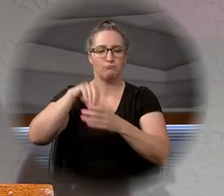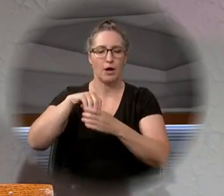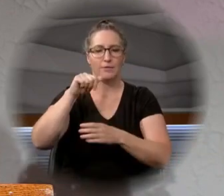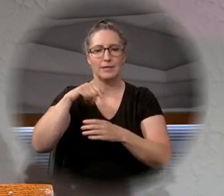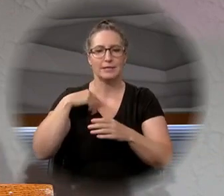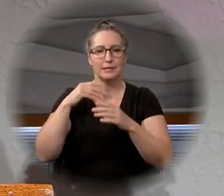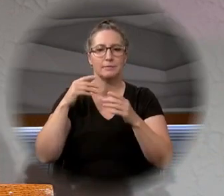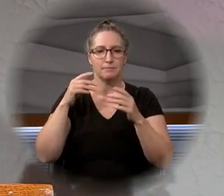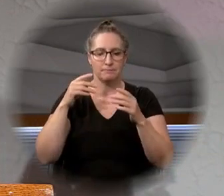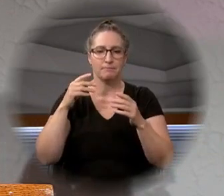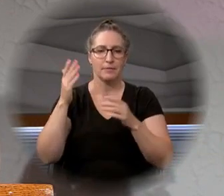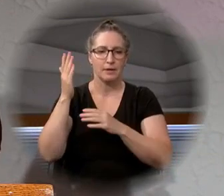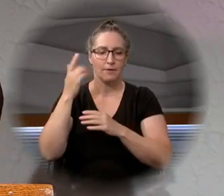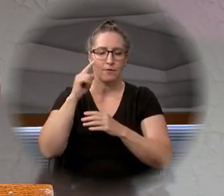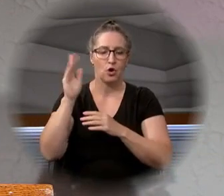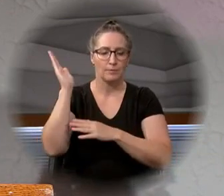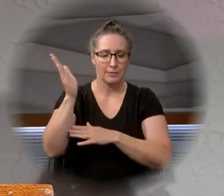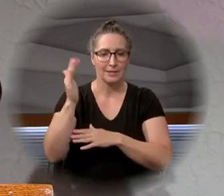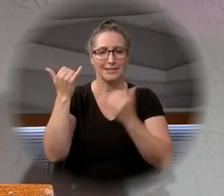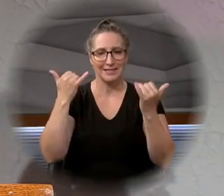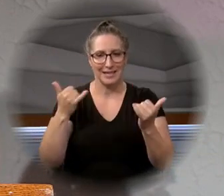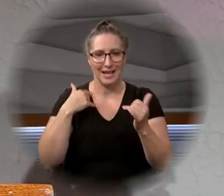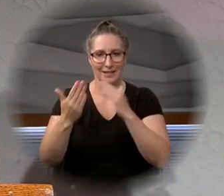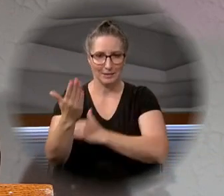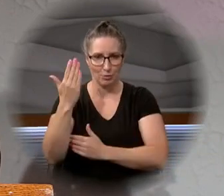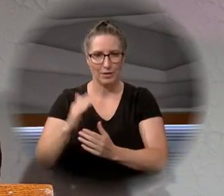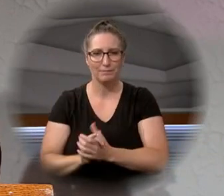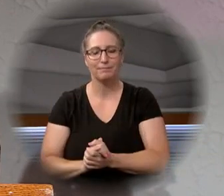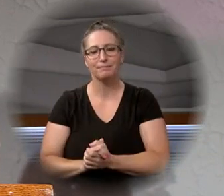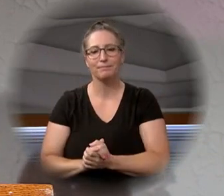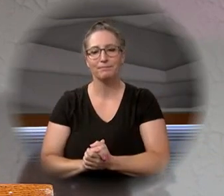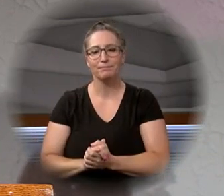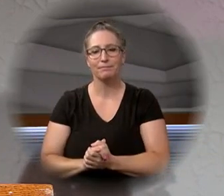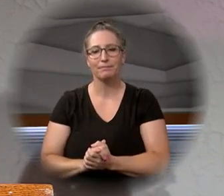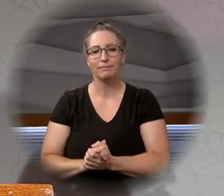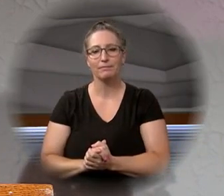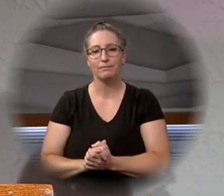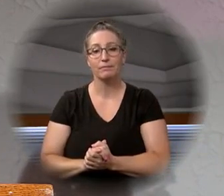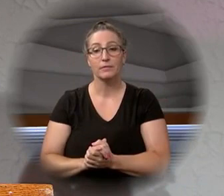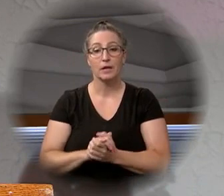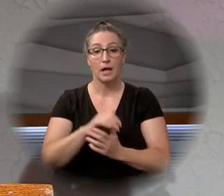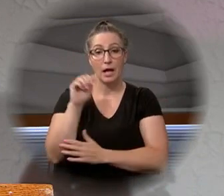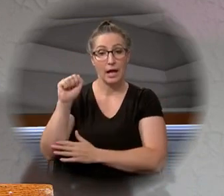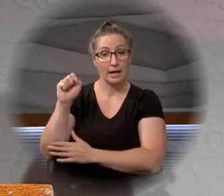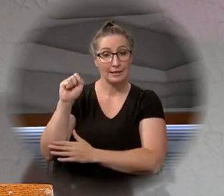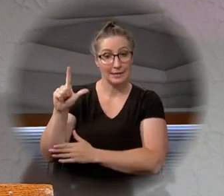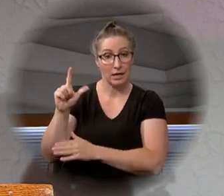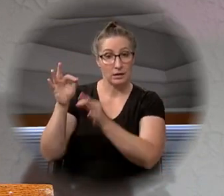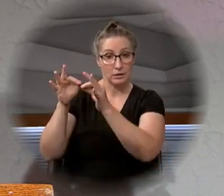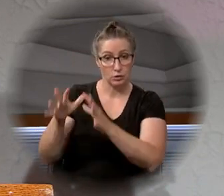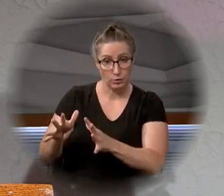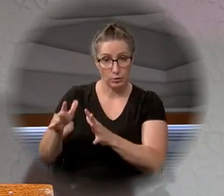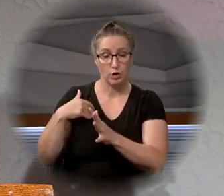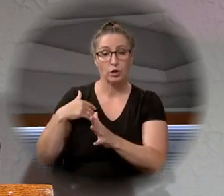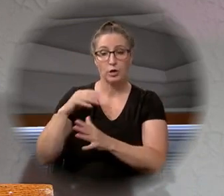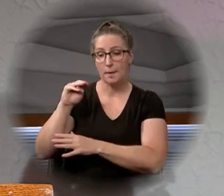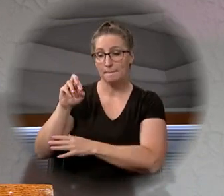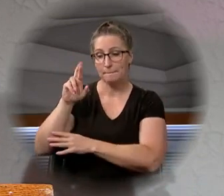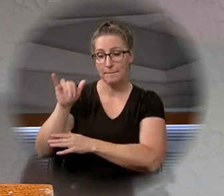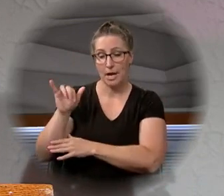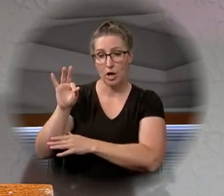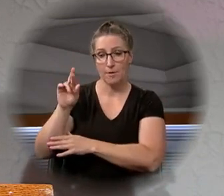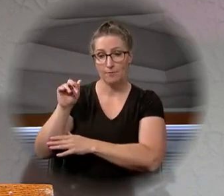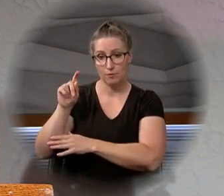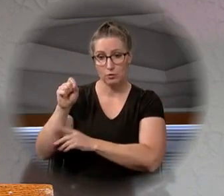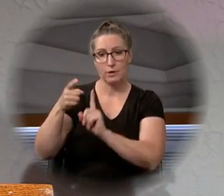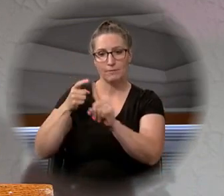mass ministry as your lector commentator this morning. By the American Sign Language interpretation of Mary Fruits of St.